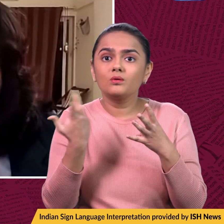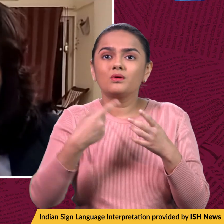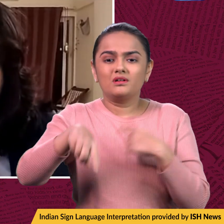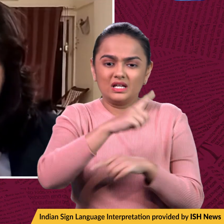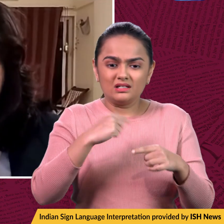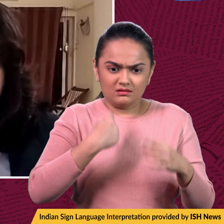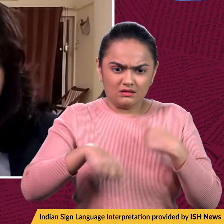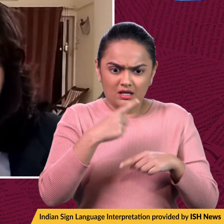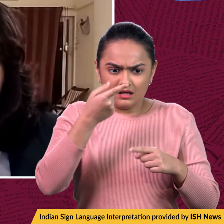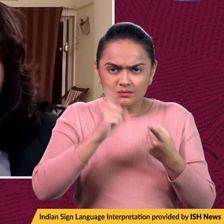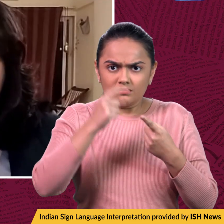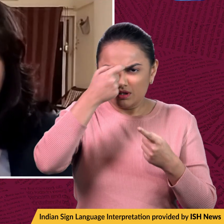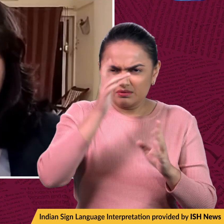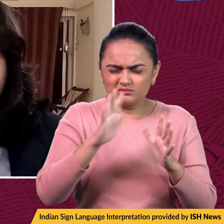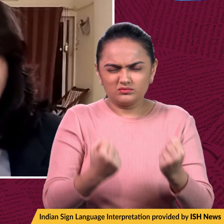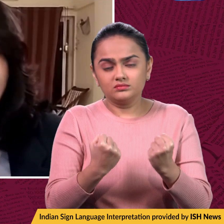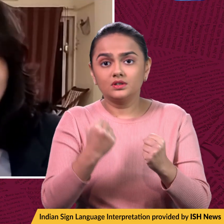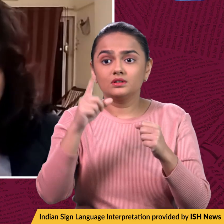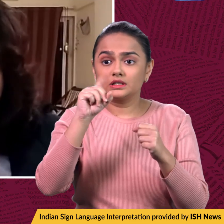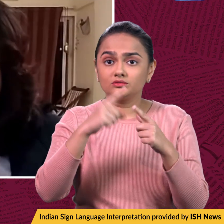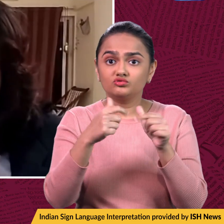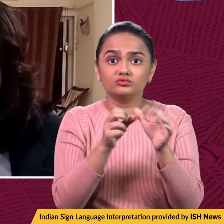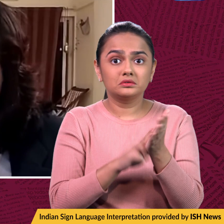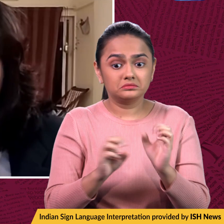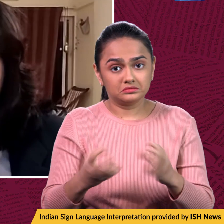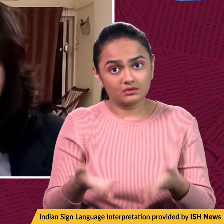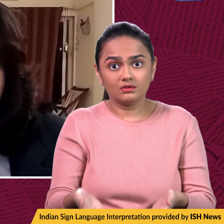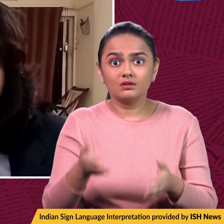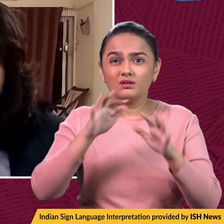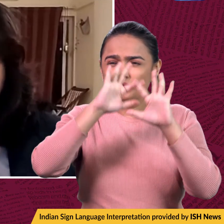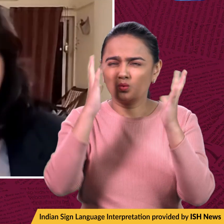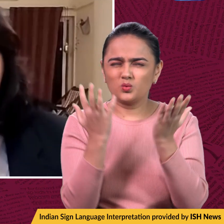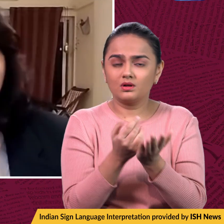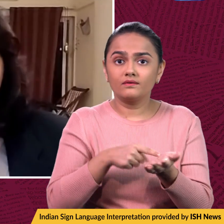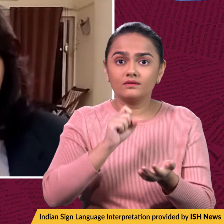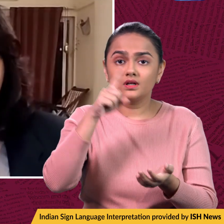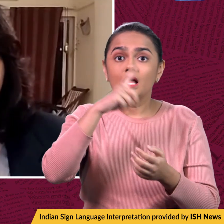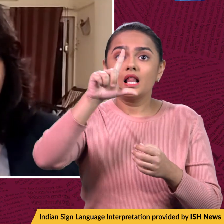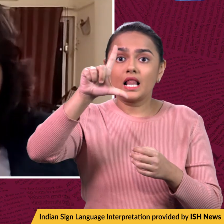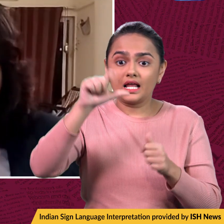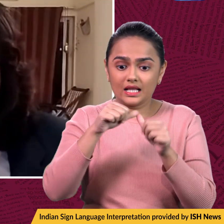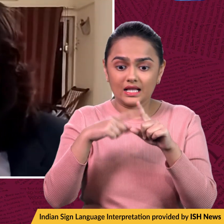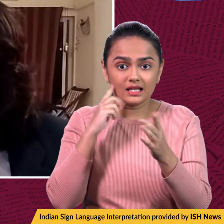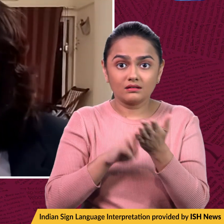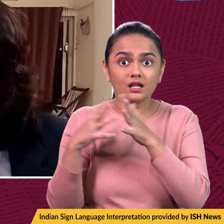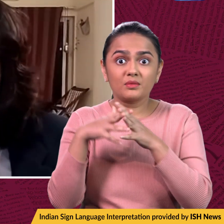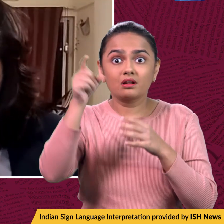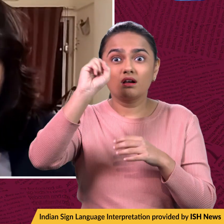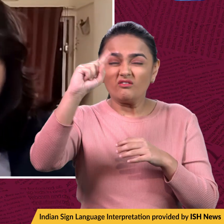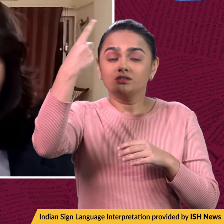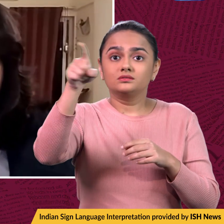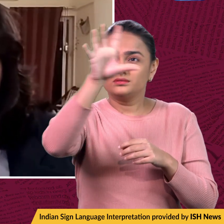to immunocompromised citizens from Jan 10th, becoming the first country in Latin America to do so. Now,